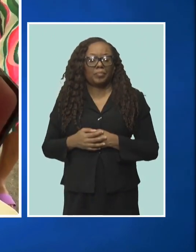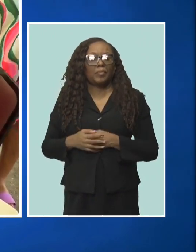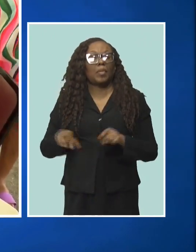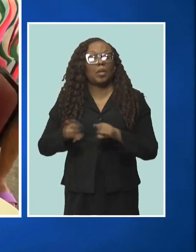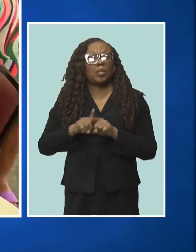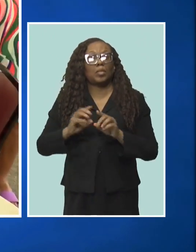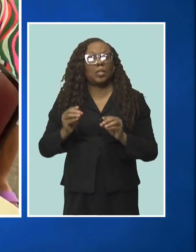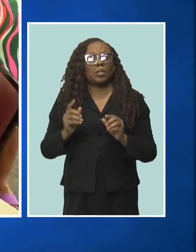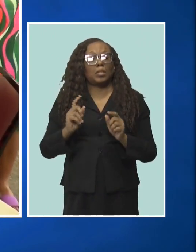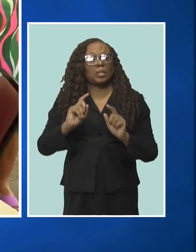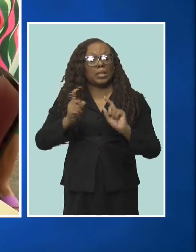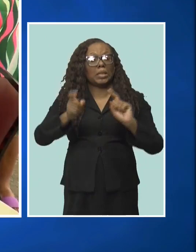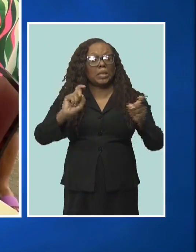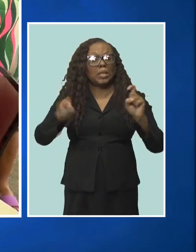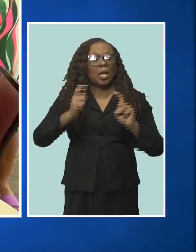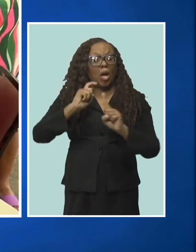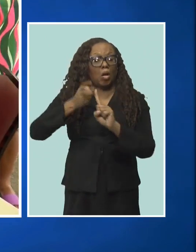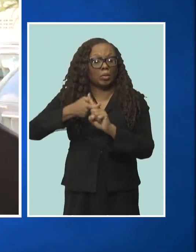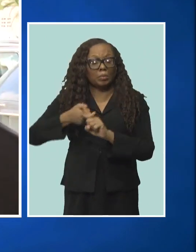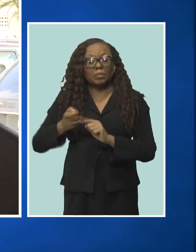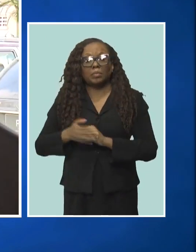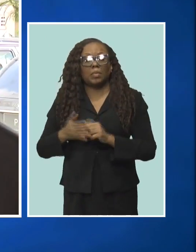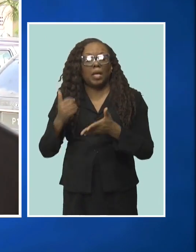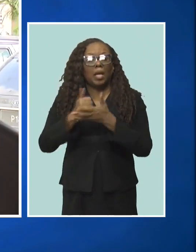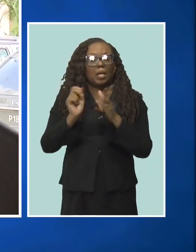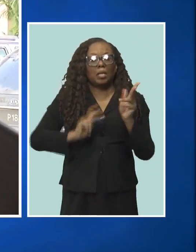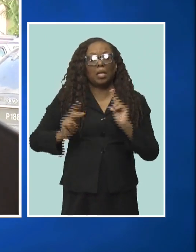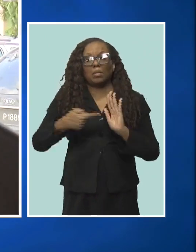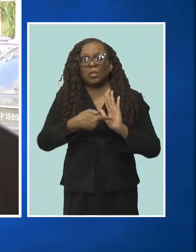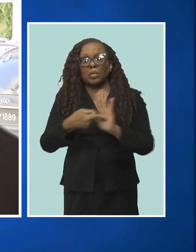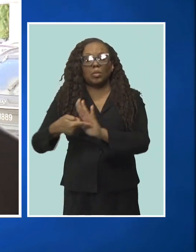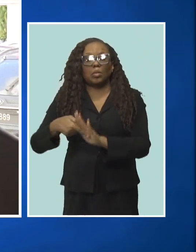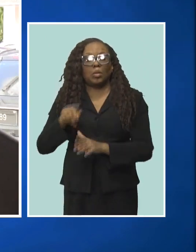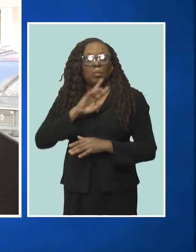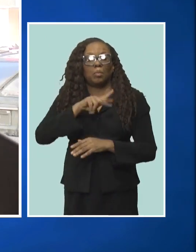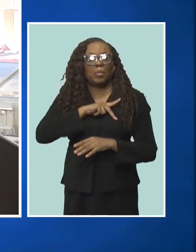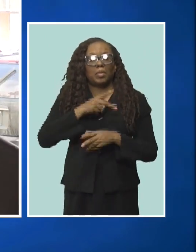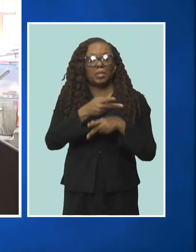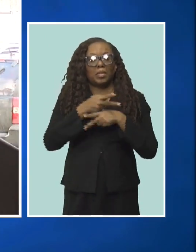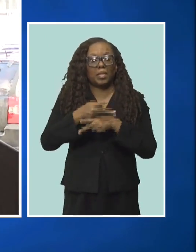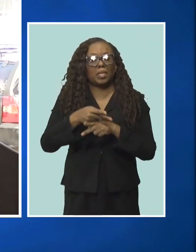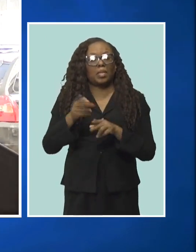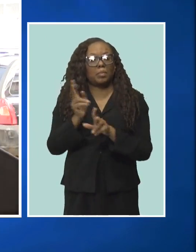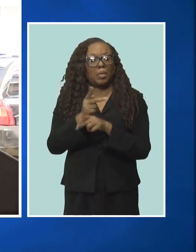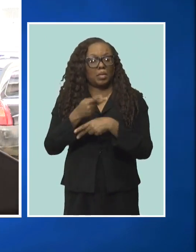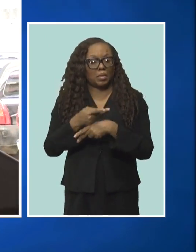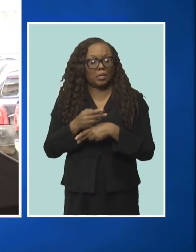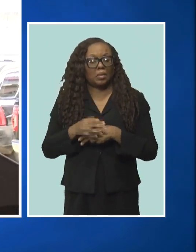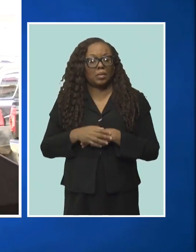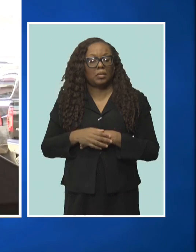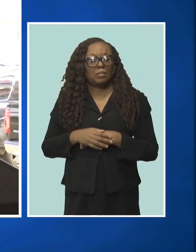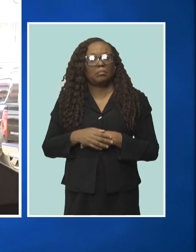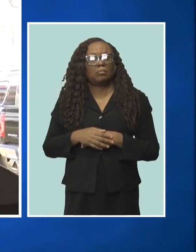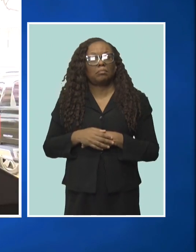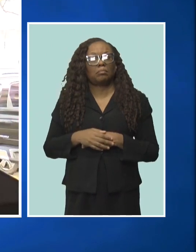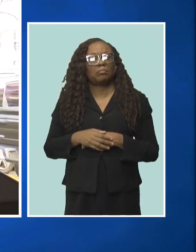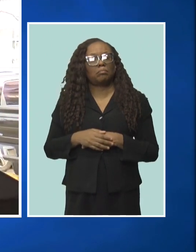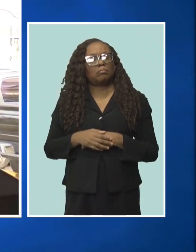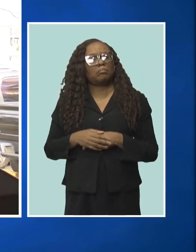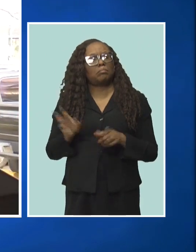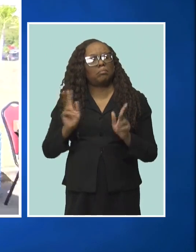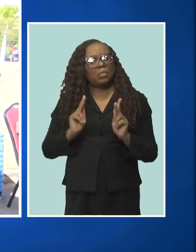distribution. It also served to help entrepreneurs showcase personal care products. There was a steady flow of foot traffic,